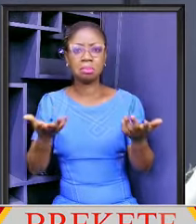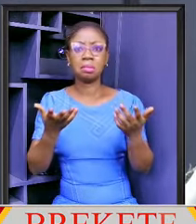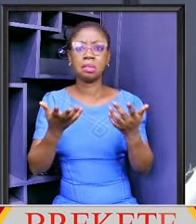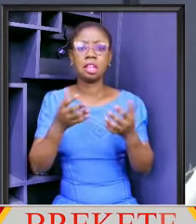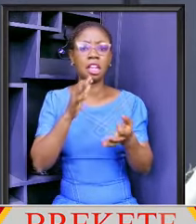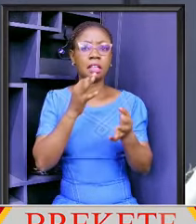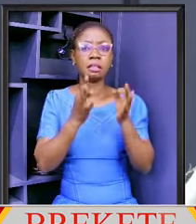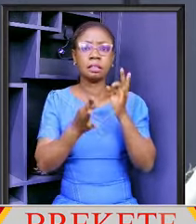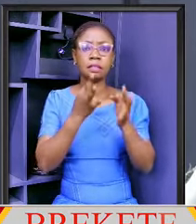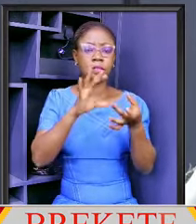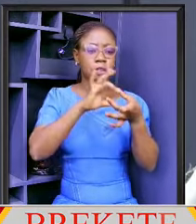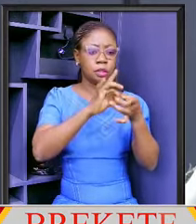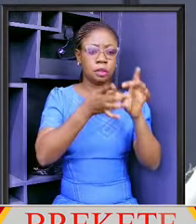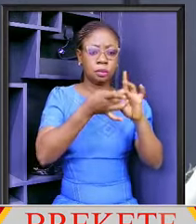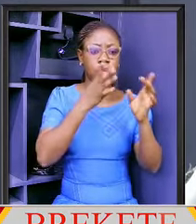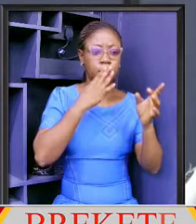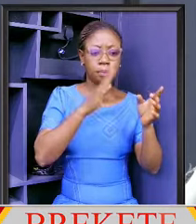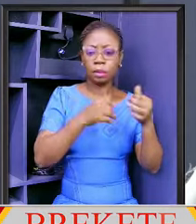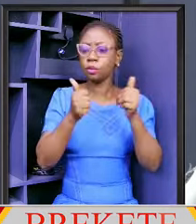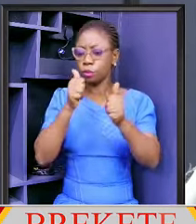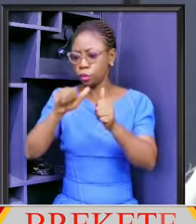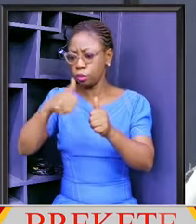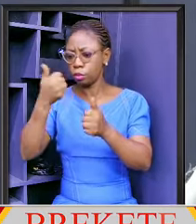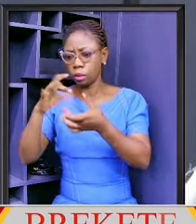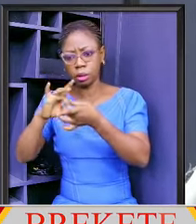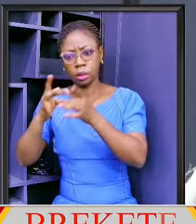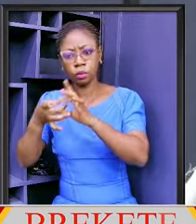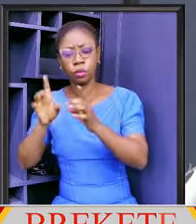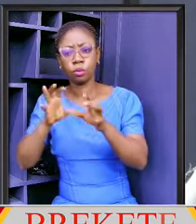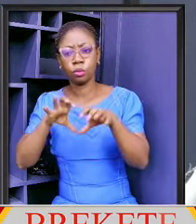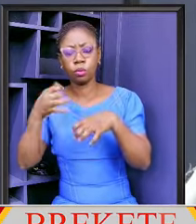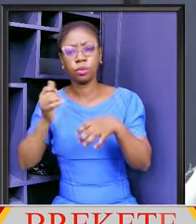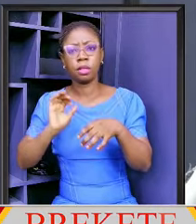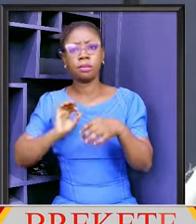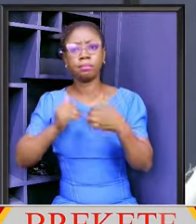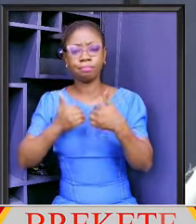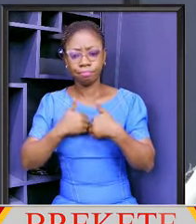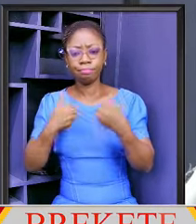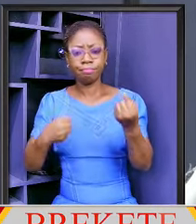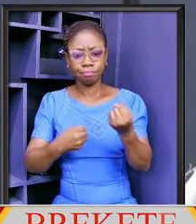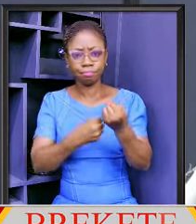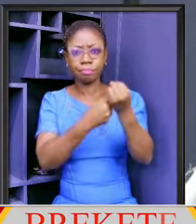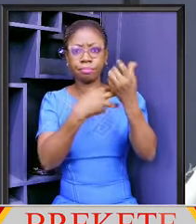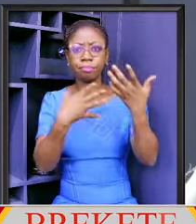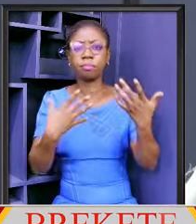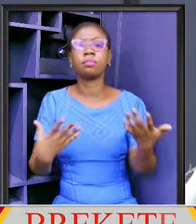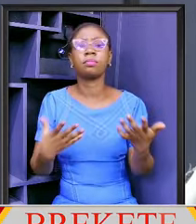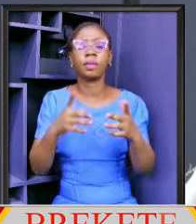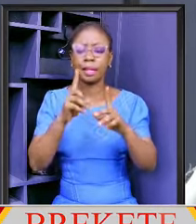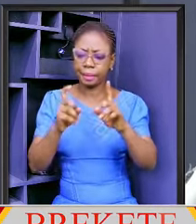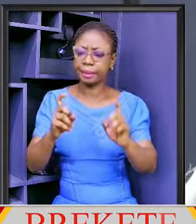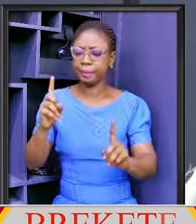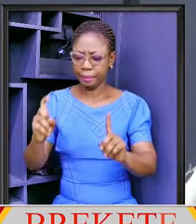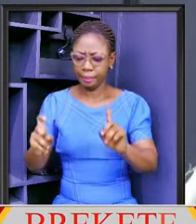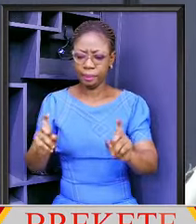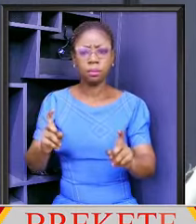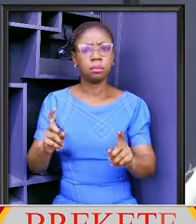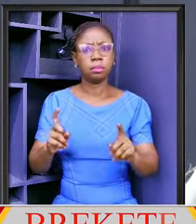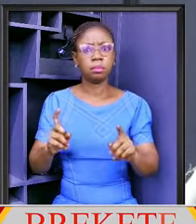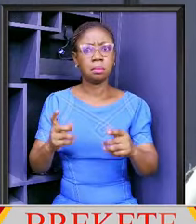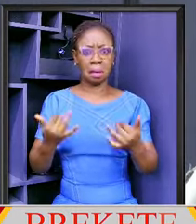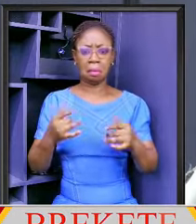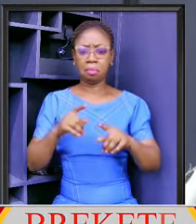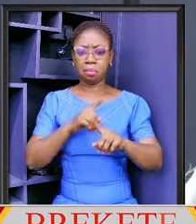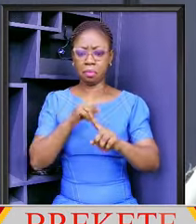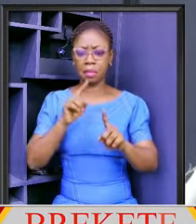is misbehaving, which other internet do we have as a backup? Test it. But now, when I don't prepare